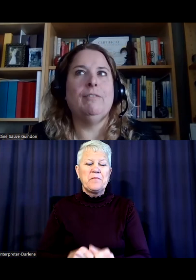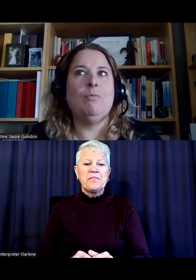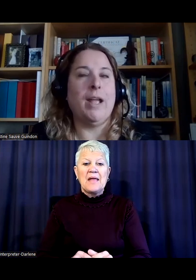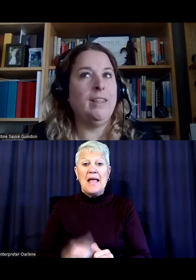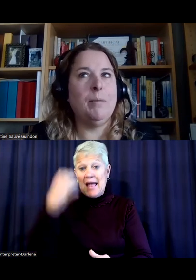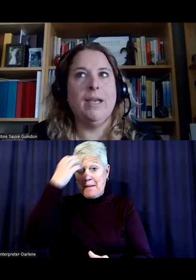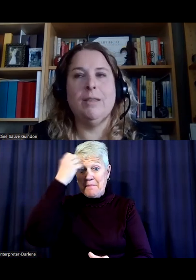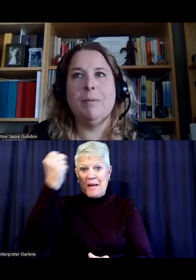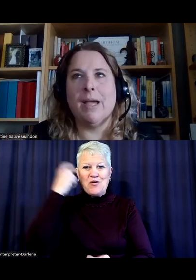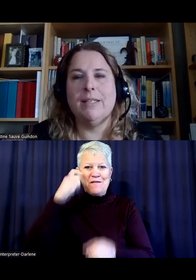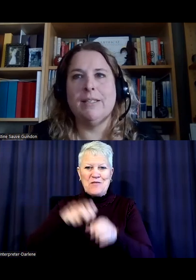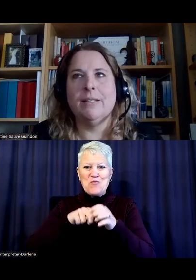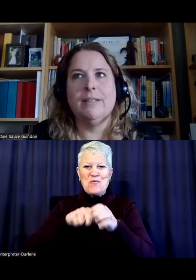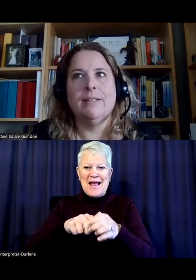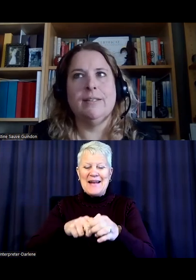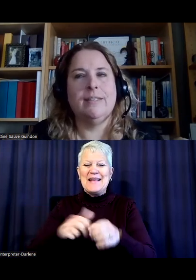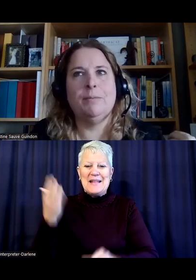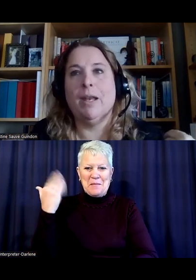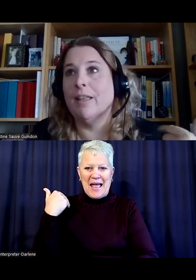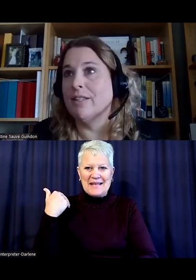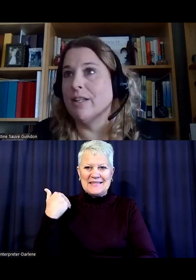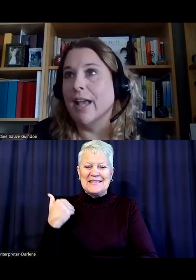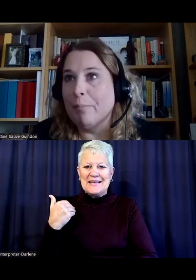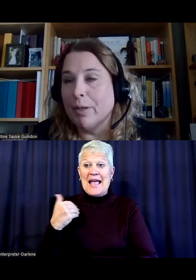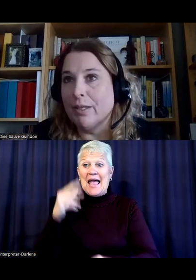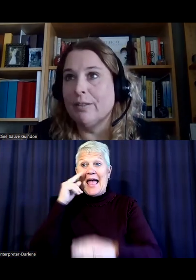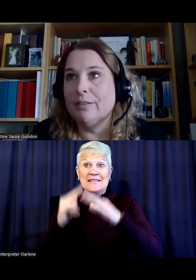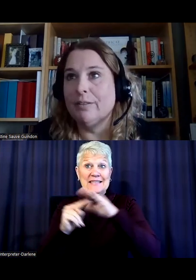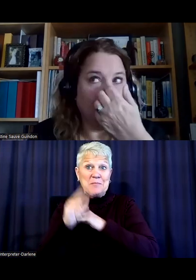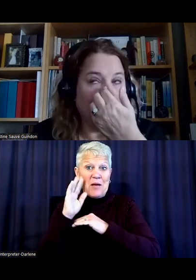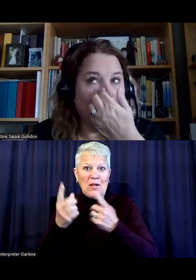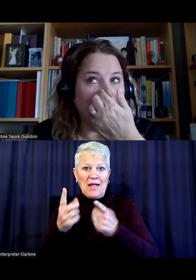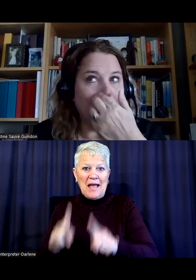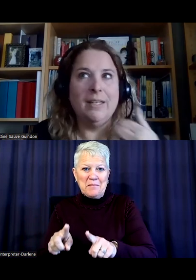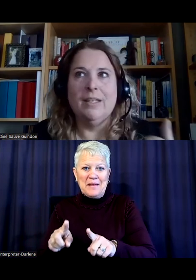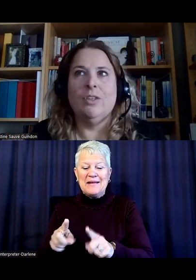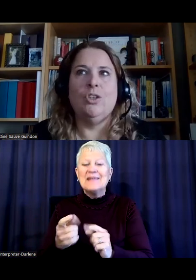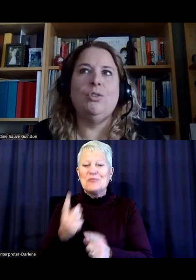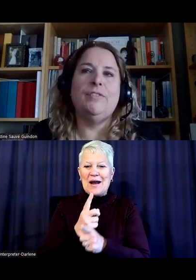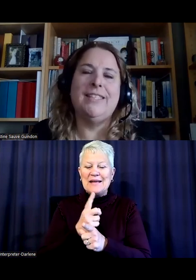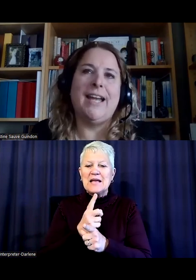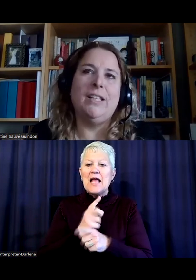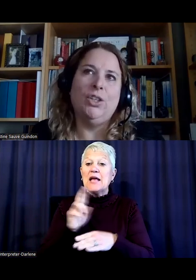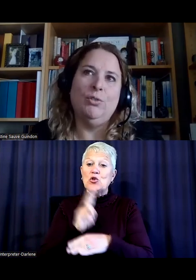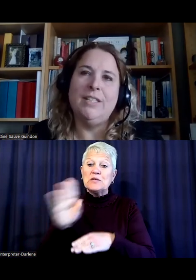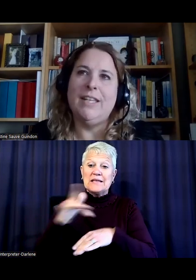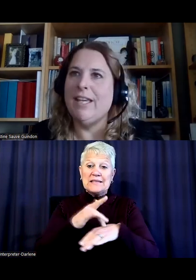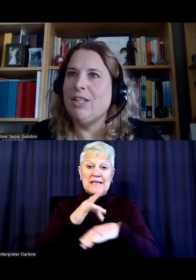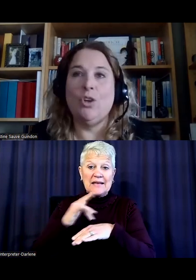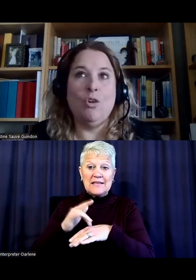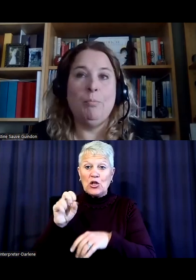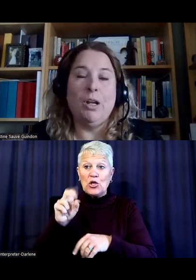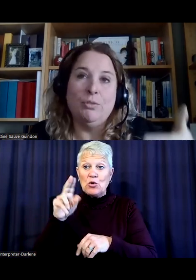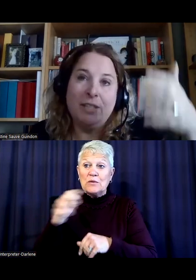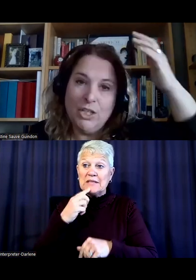Memory of riding the bike in the past, anticipating that it's going to happen, right? The use of his tactile cue to say yes